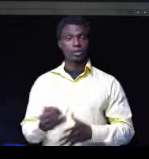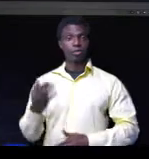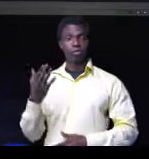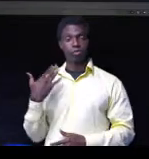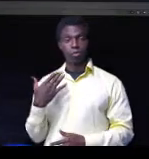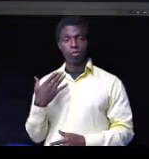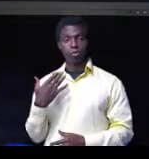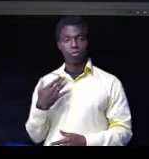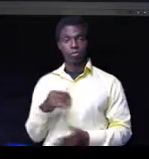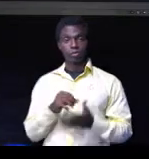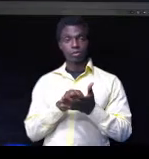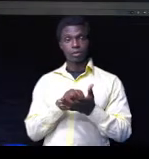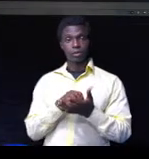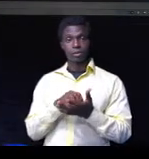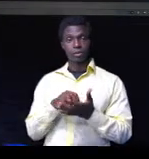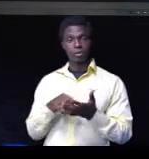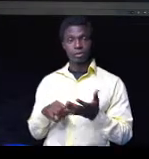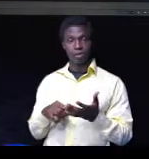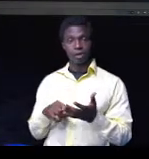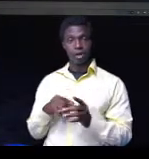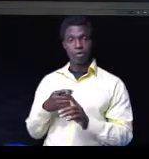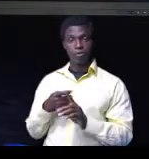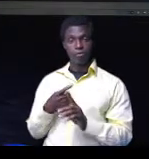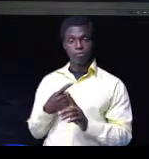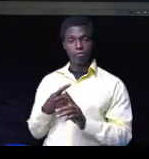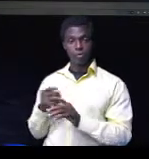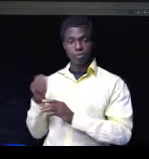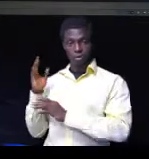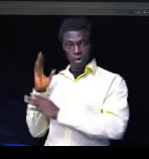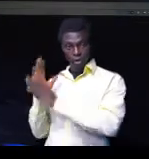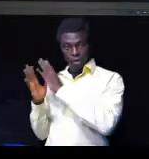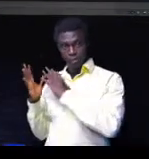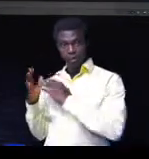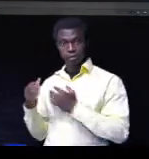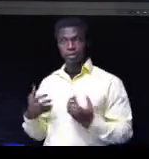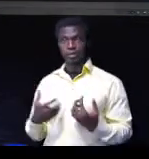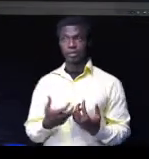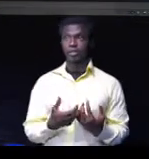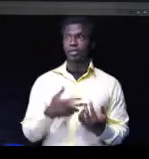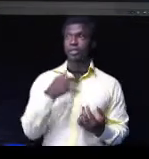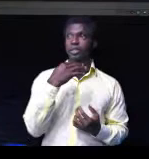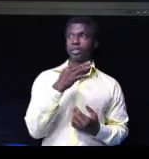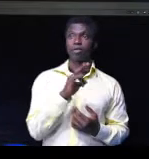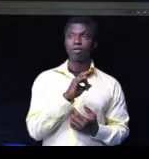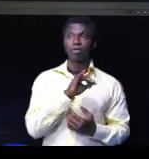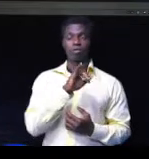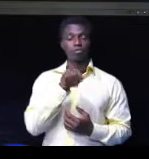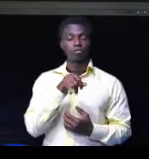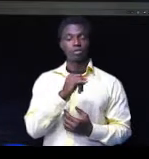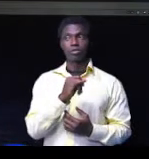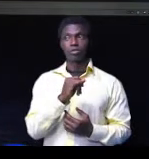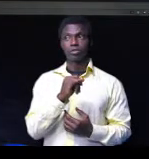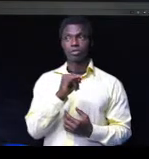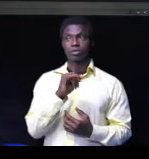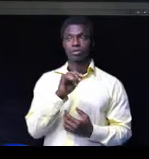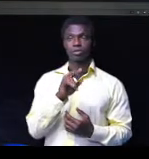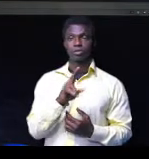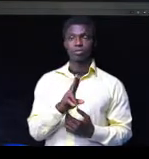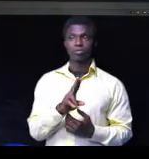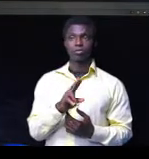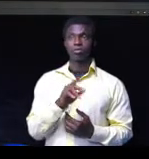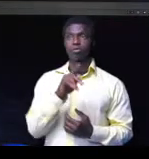It was derived from the ancient techniques of jiu-jitsu. It is the